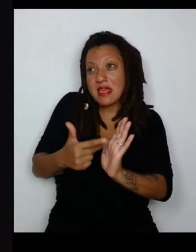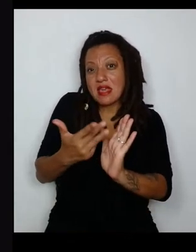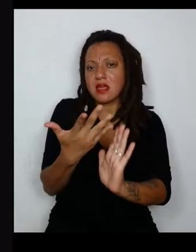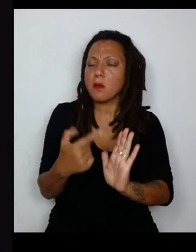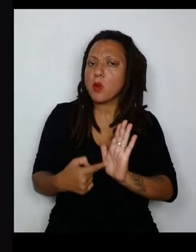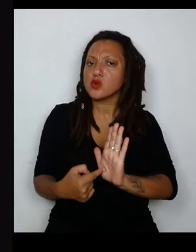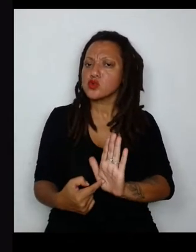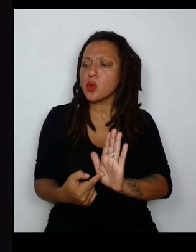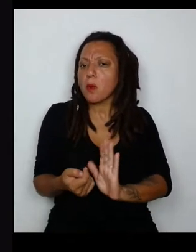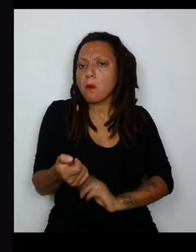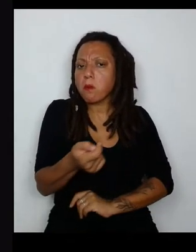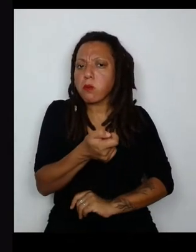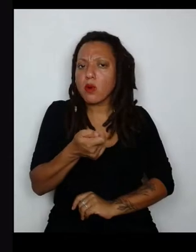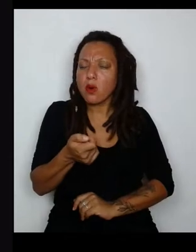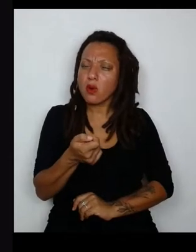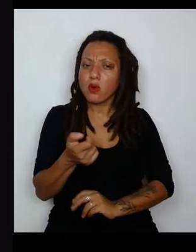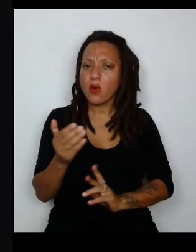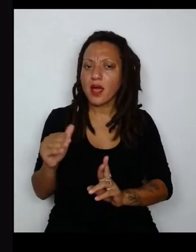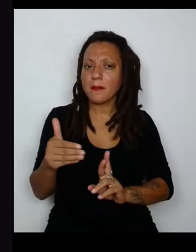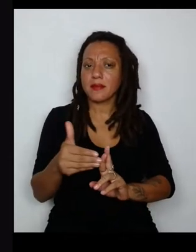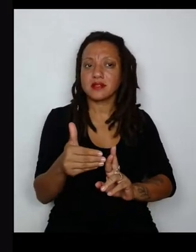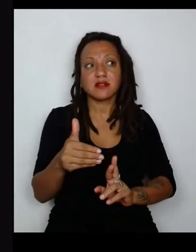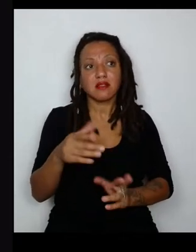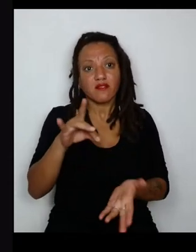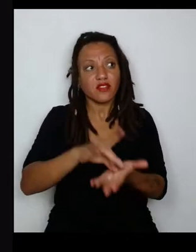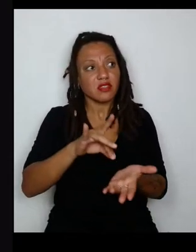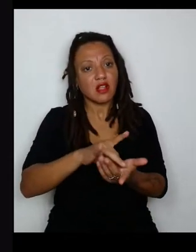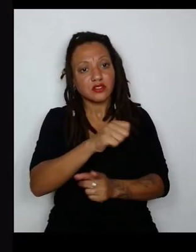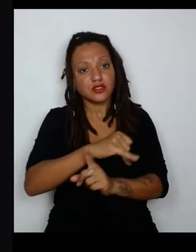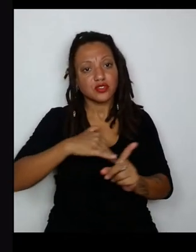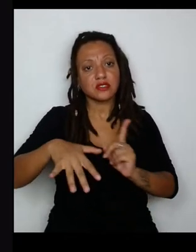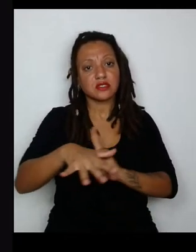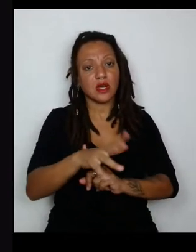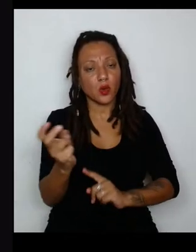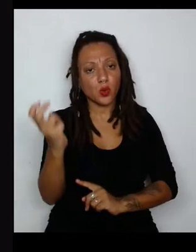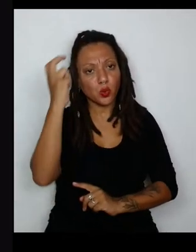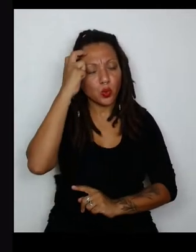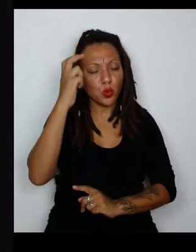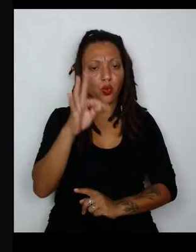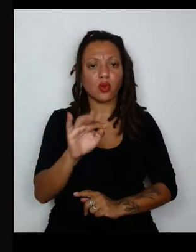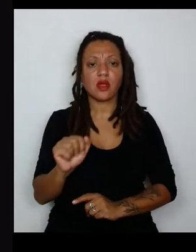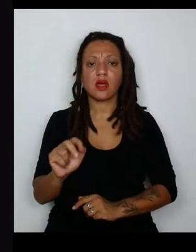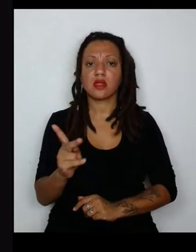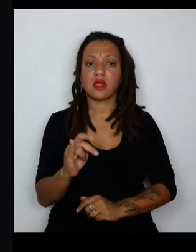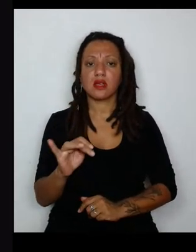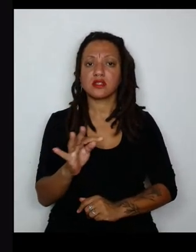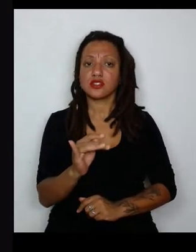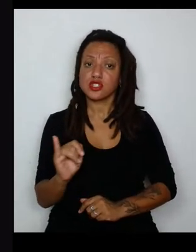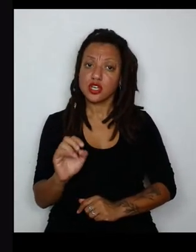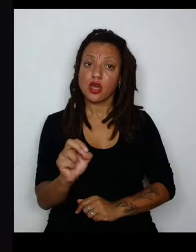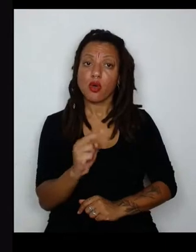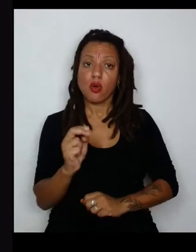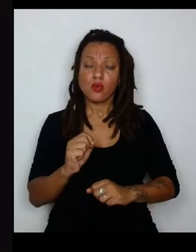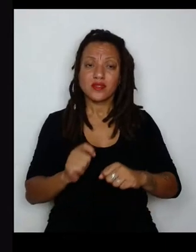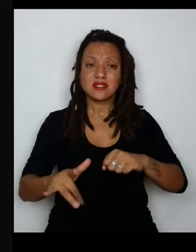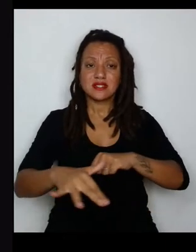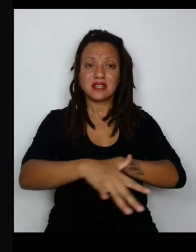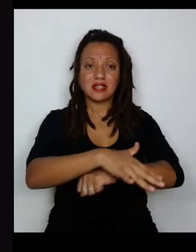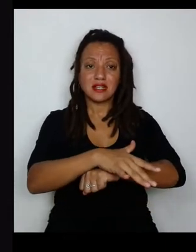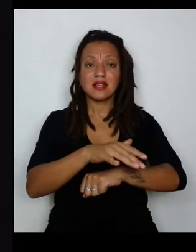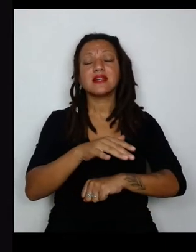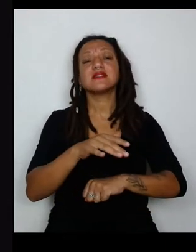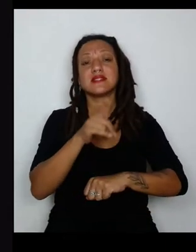cultural realities in tahiti or in the marquesas as opposed to his claims in his